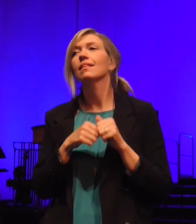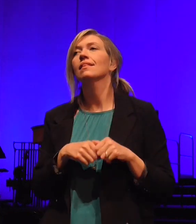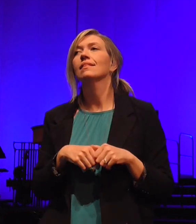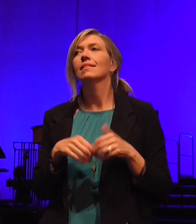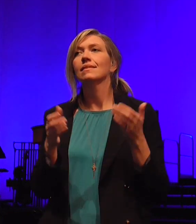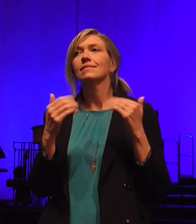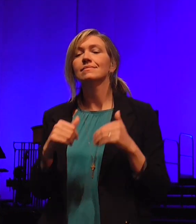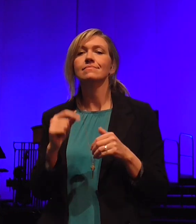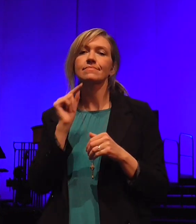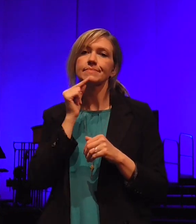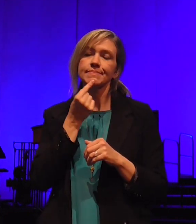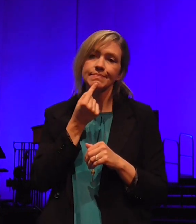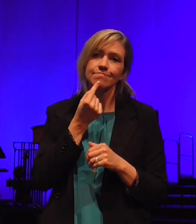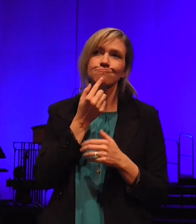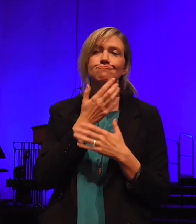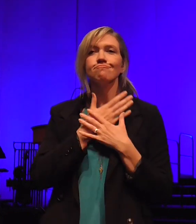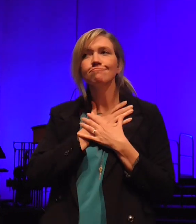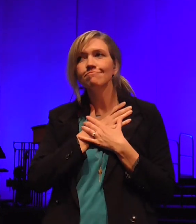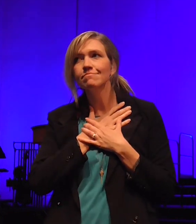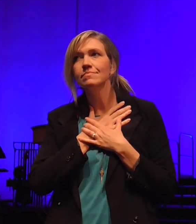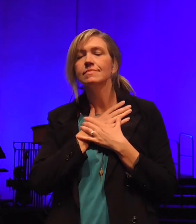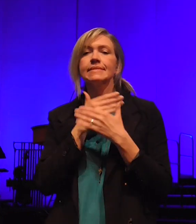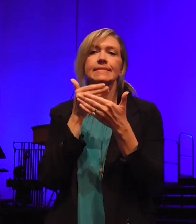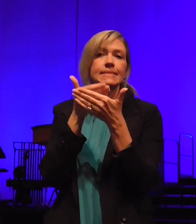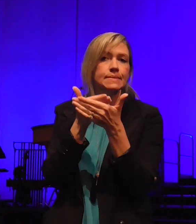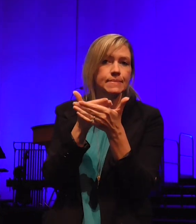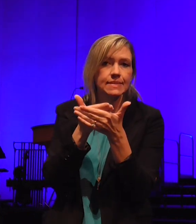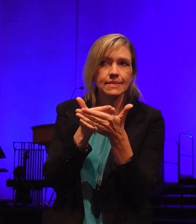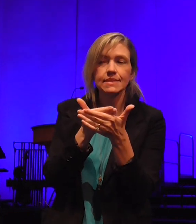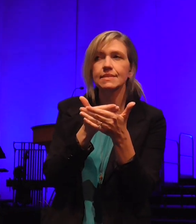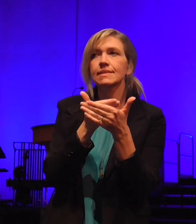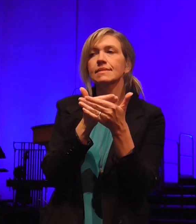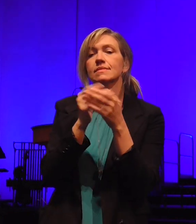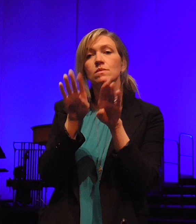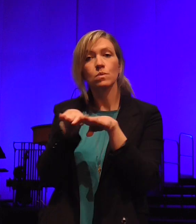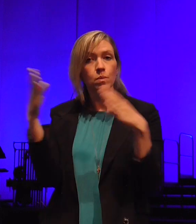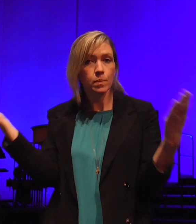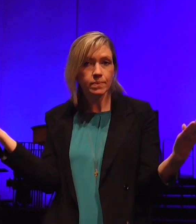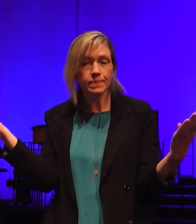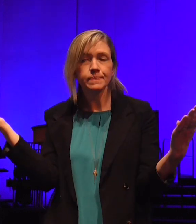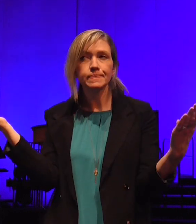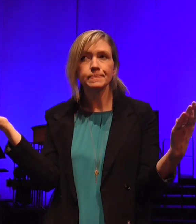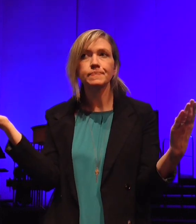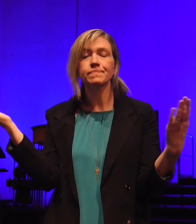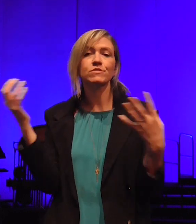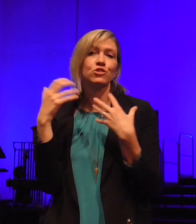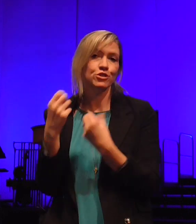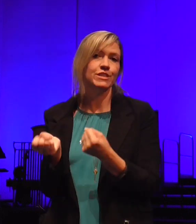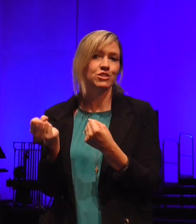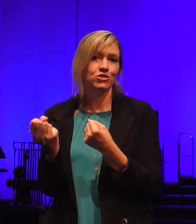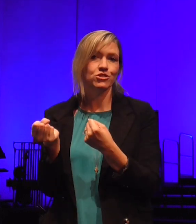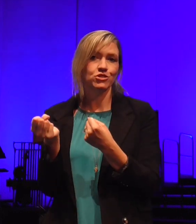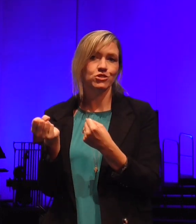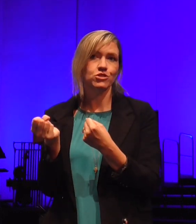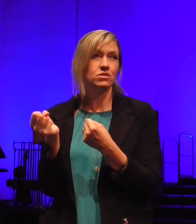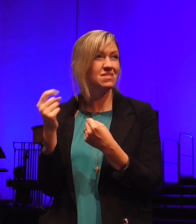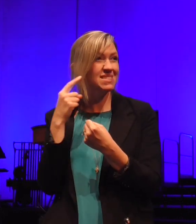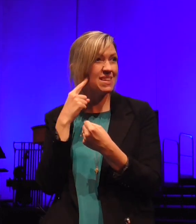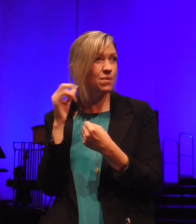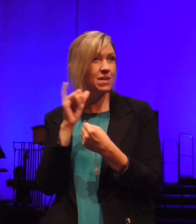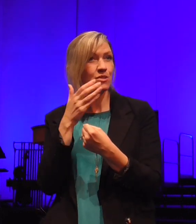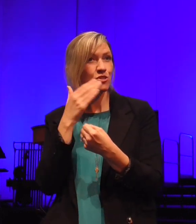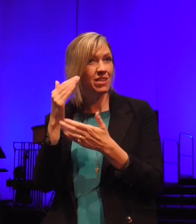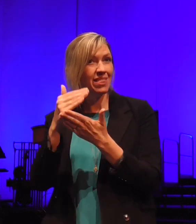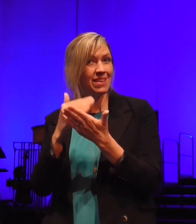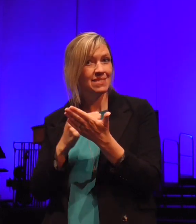vulnerability, sincerity, intimacy, openness, courage. Does that